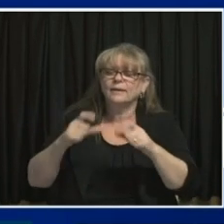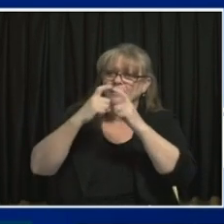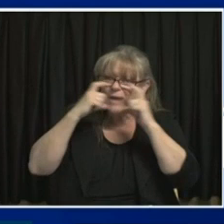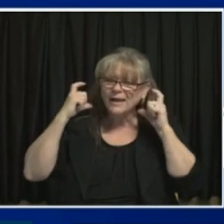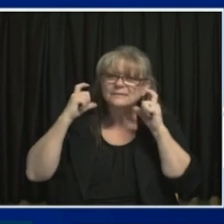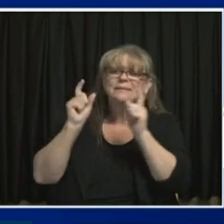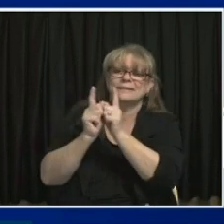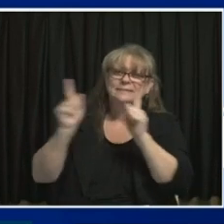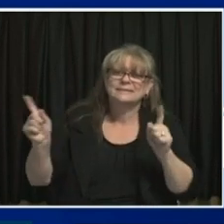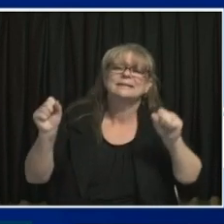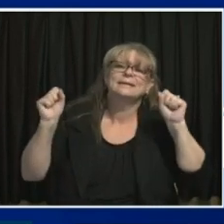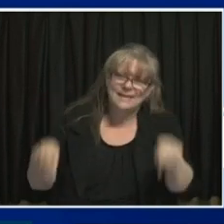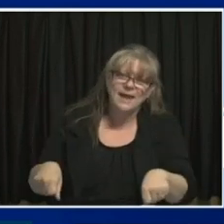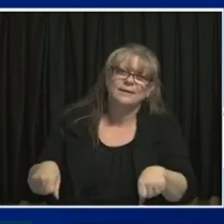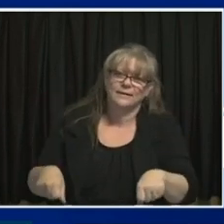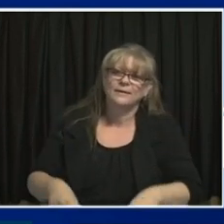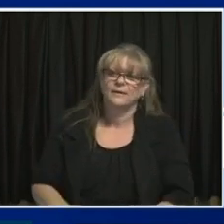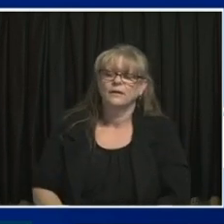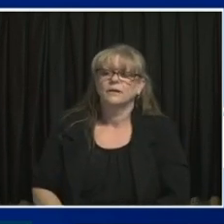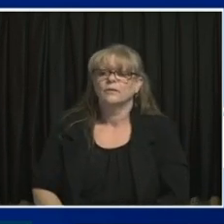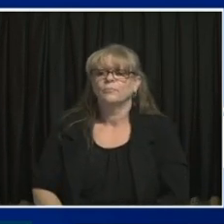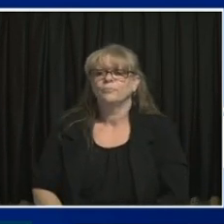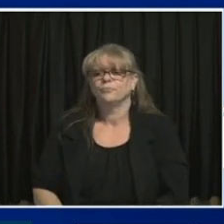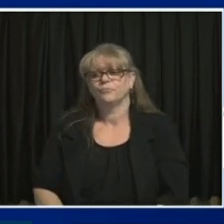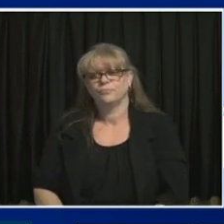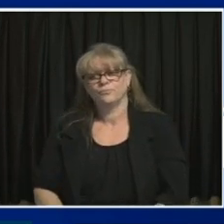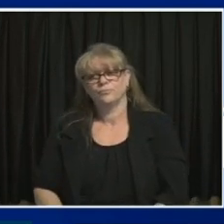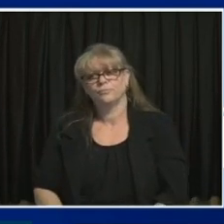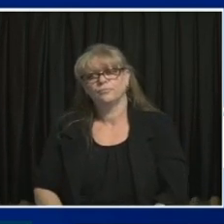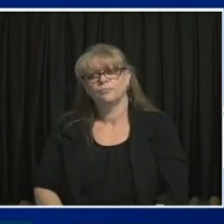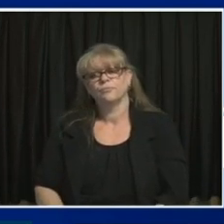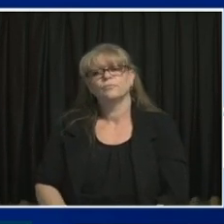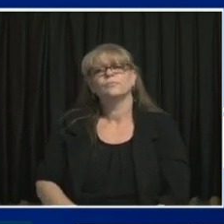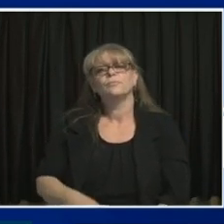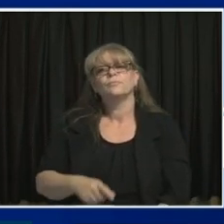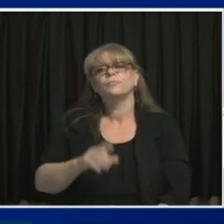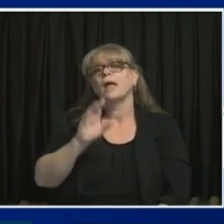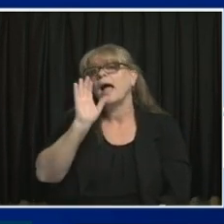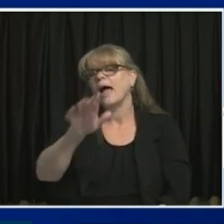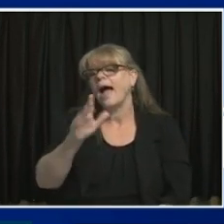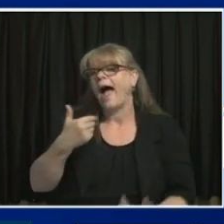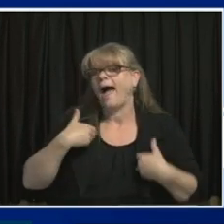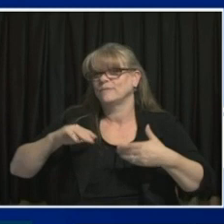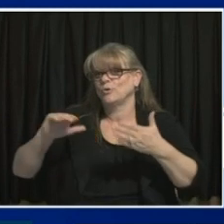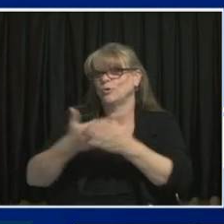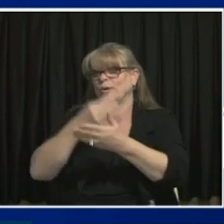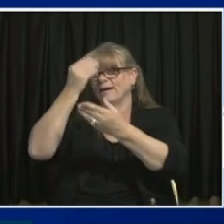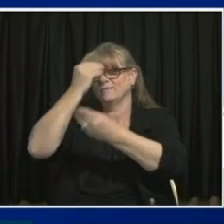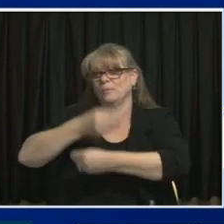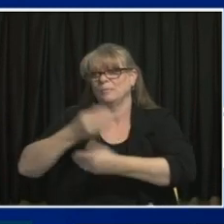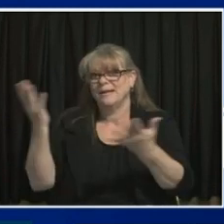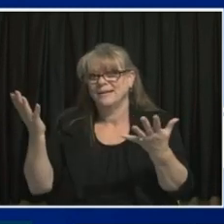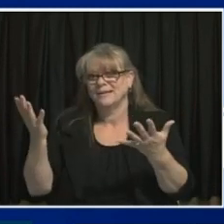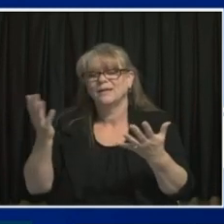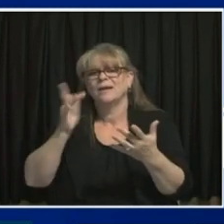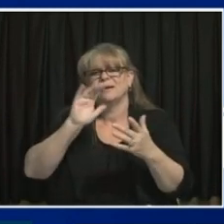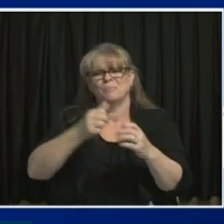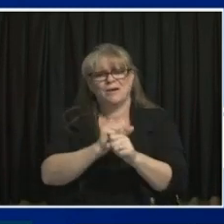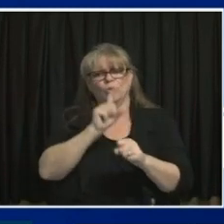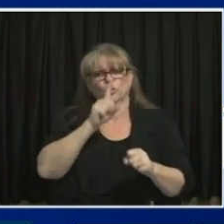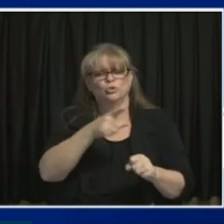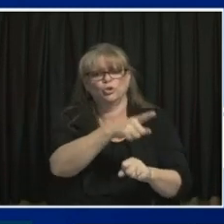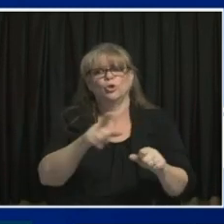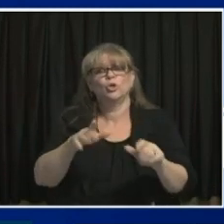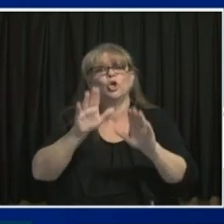kids across the state. A strong literacy foundation is critical for making sure that every kid gets a great education. That's been my